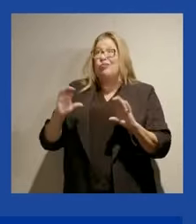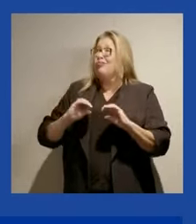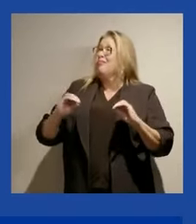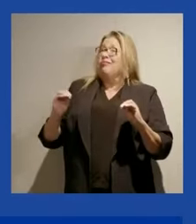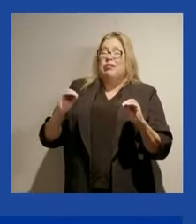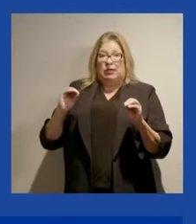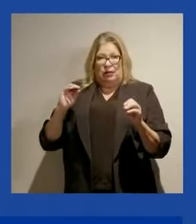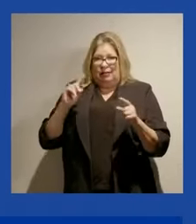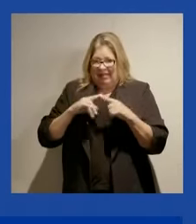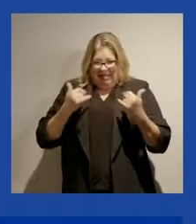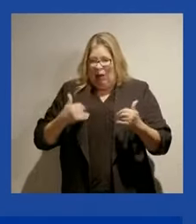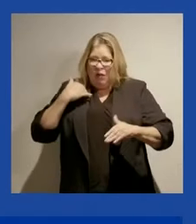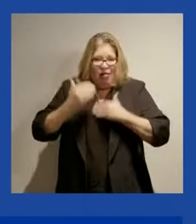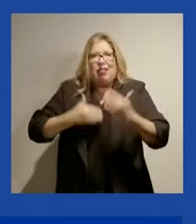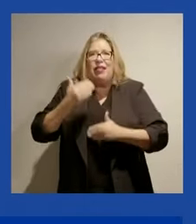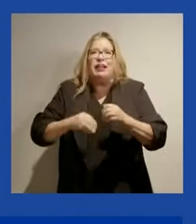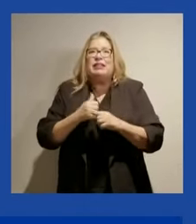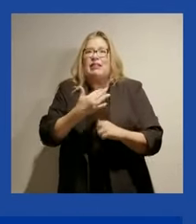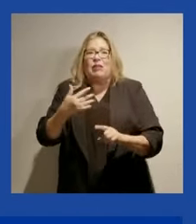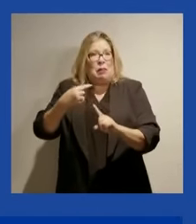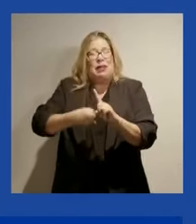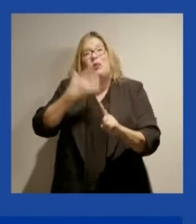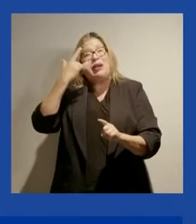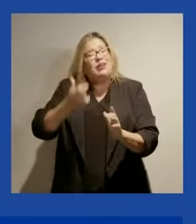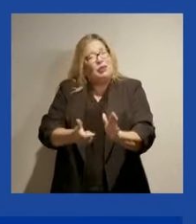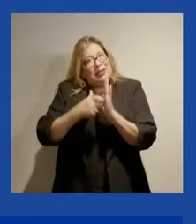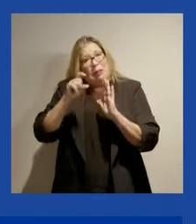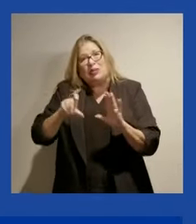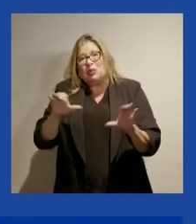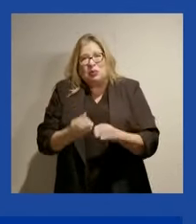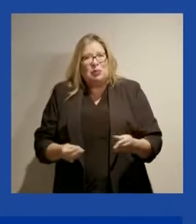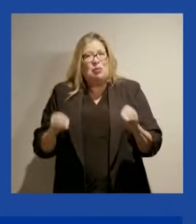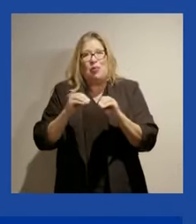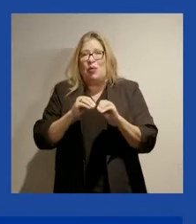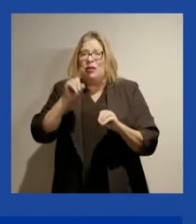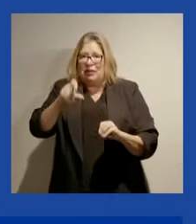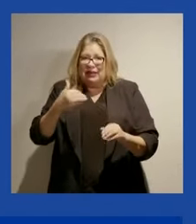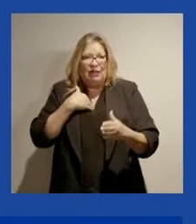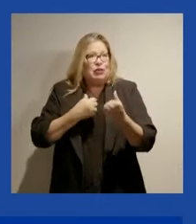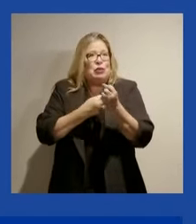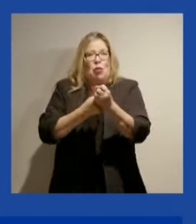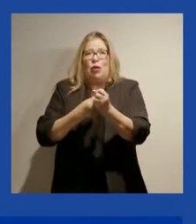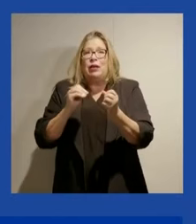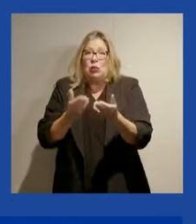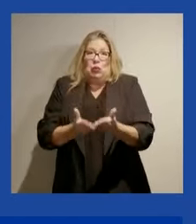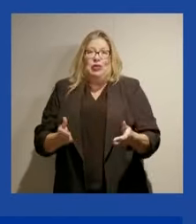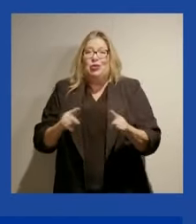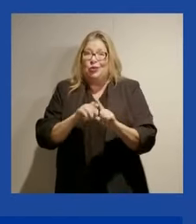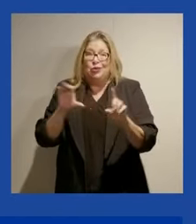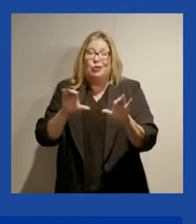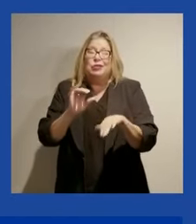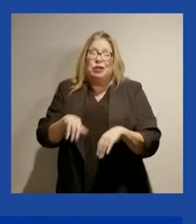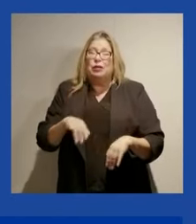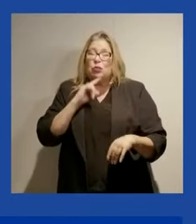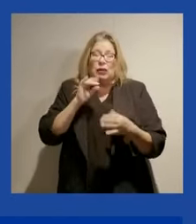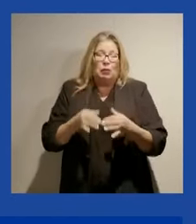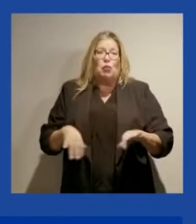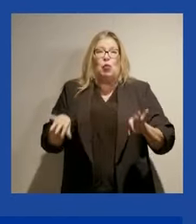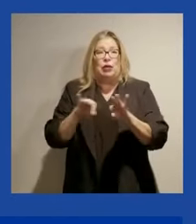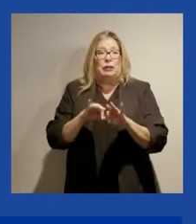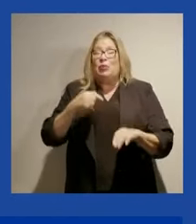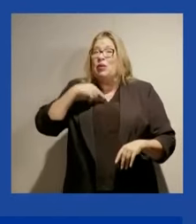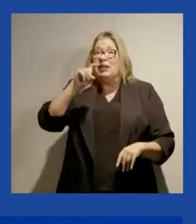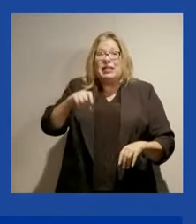months. But we've just got to do more. And he needs to have all the support and resources to do that. But we need to get